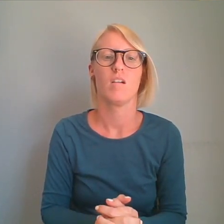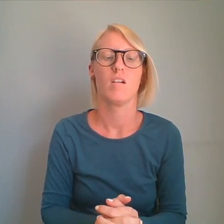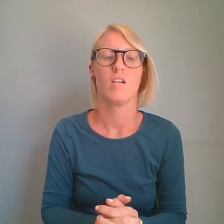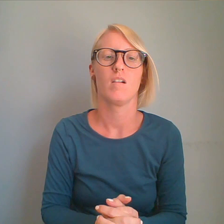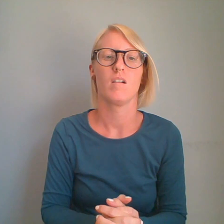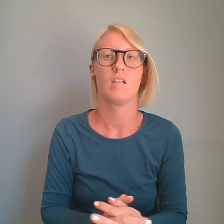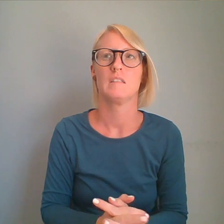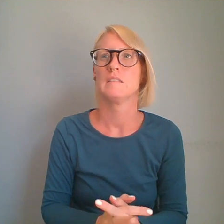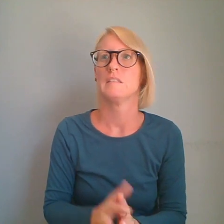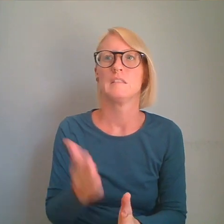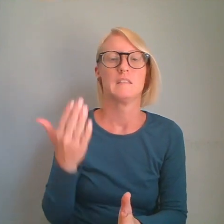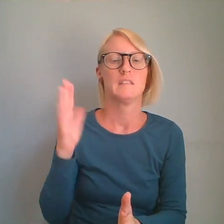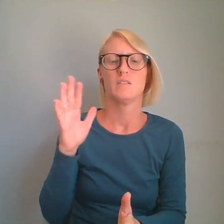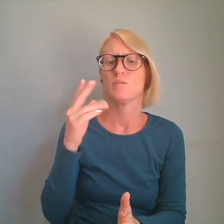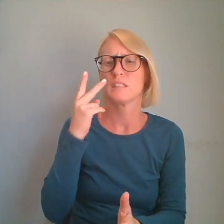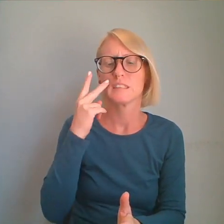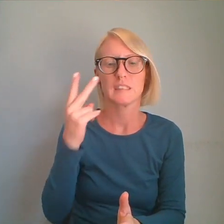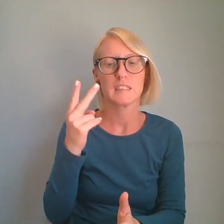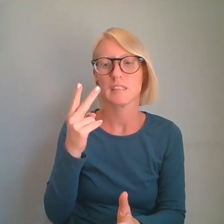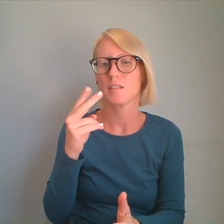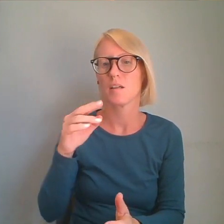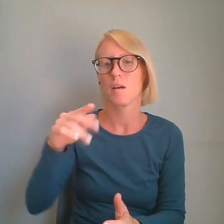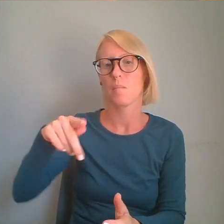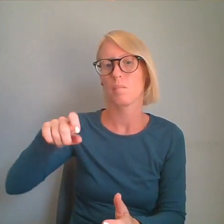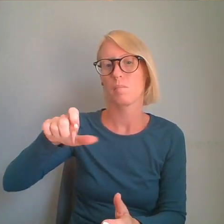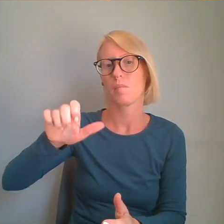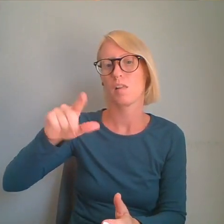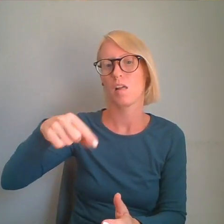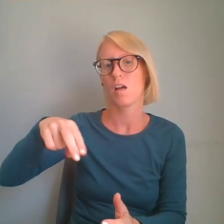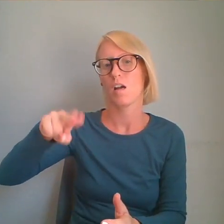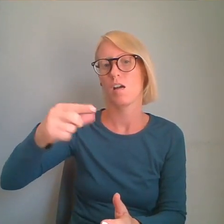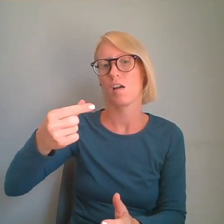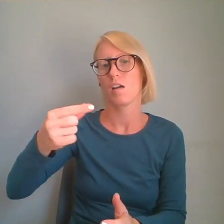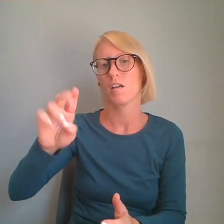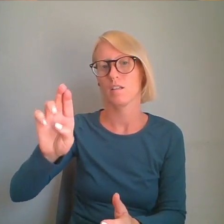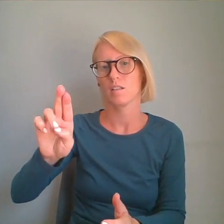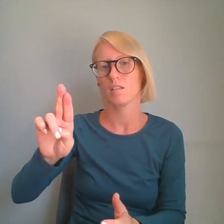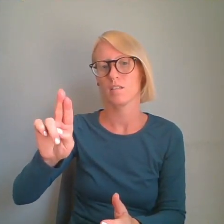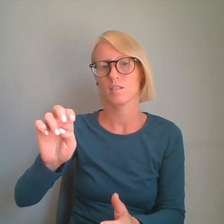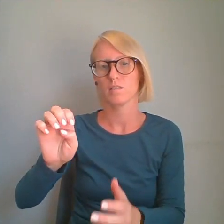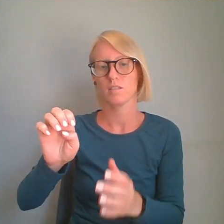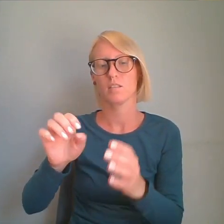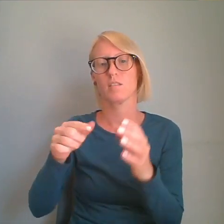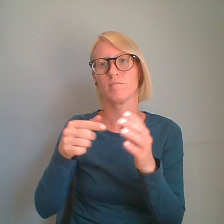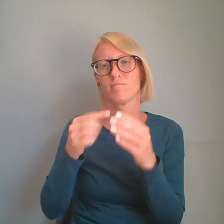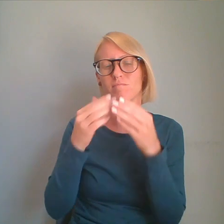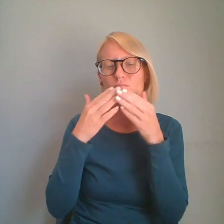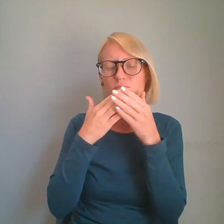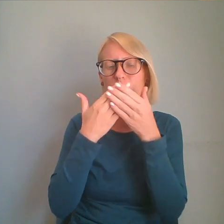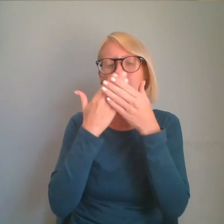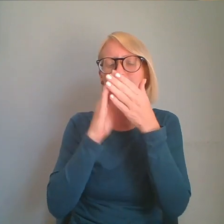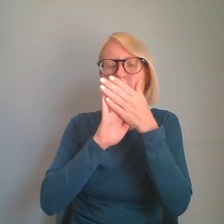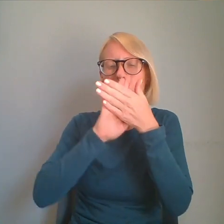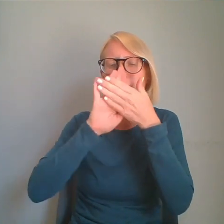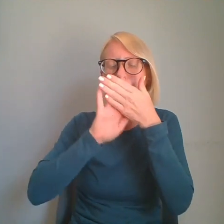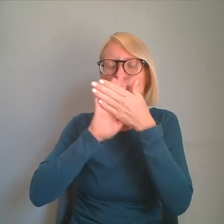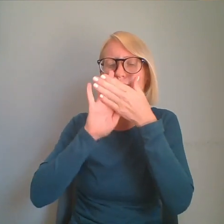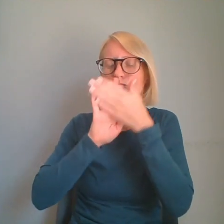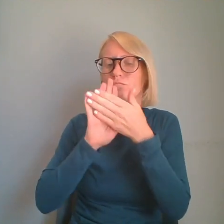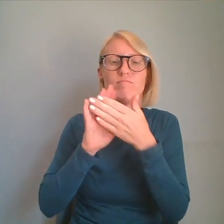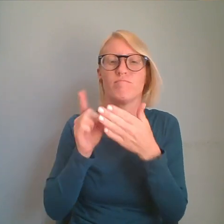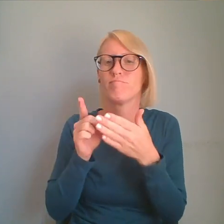And I don't see much plaque buildup, which is definitely a plus. Again, great job with your flossing.